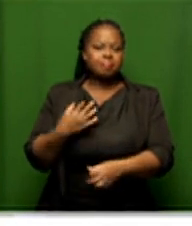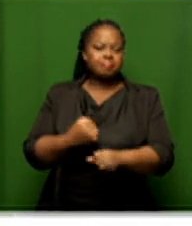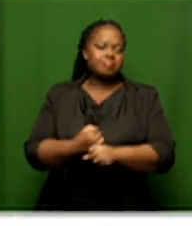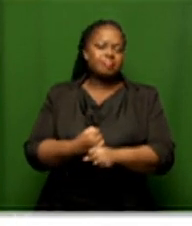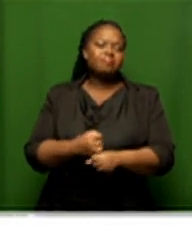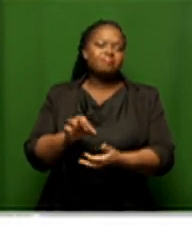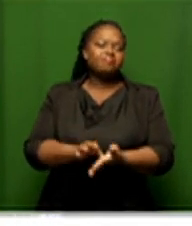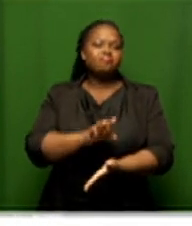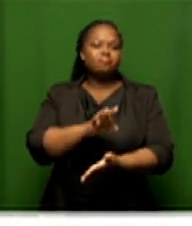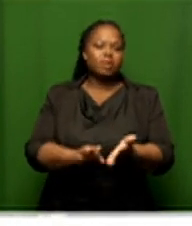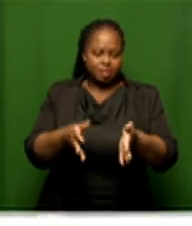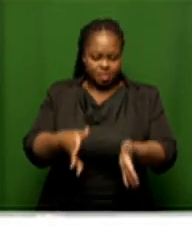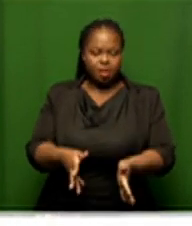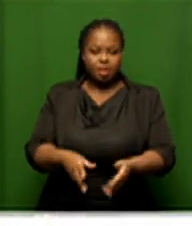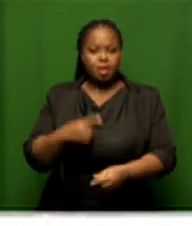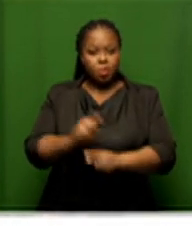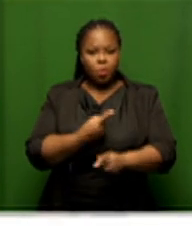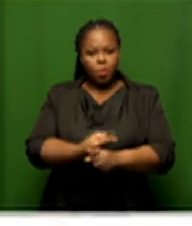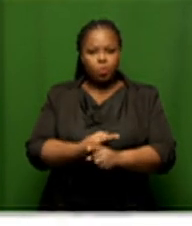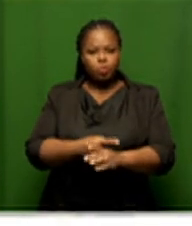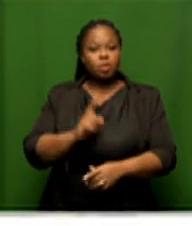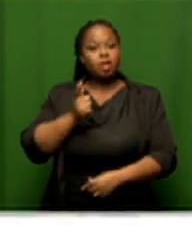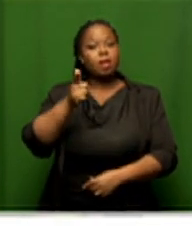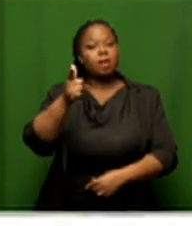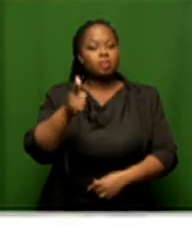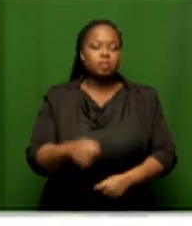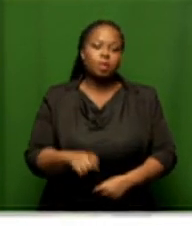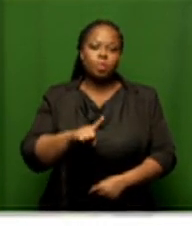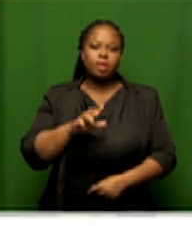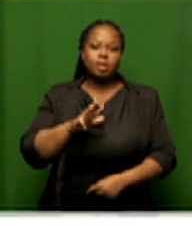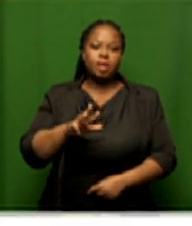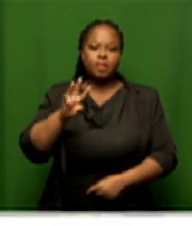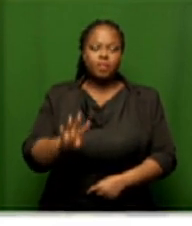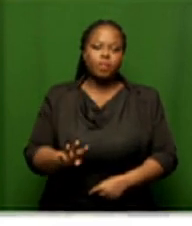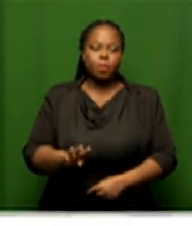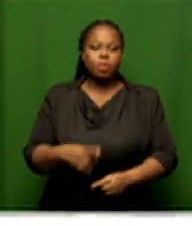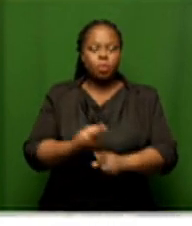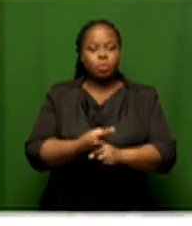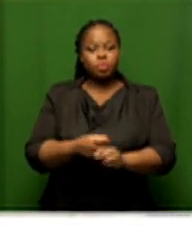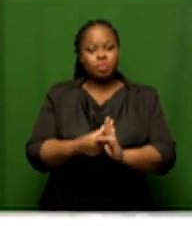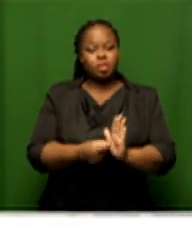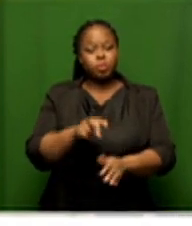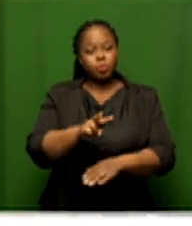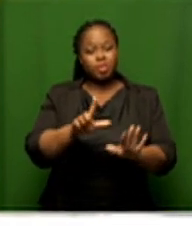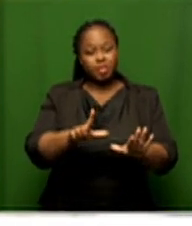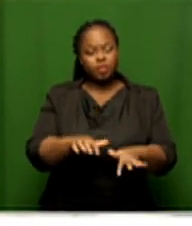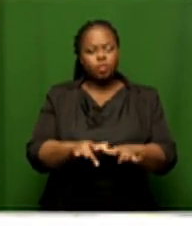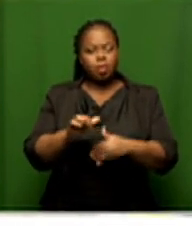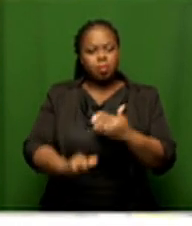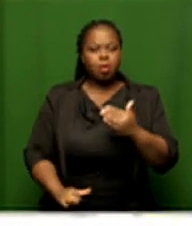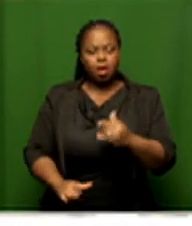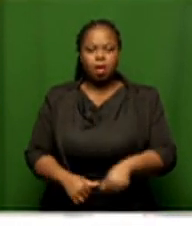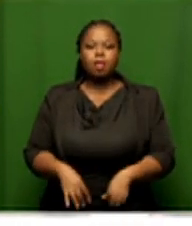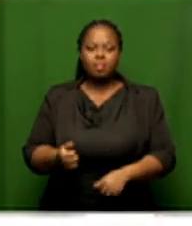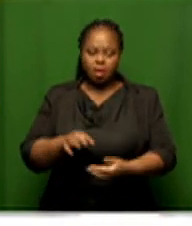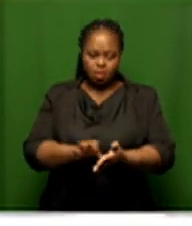later became the first democratically elected president back in 1994 on the 27th of April. But the this entire